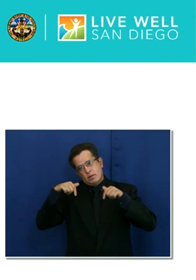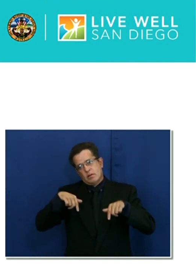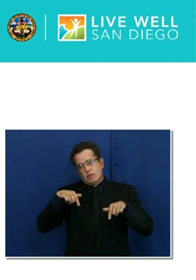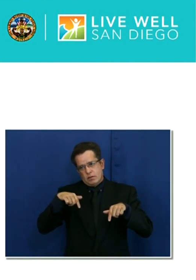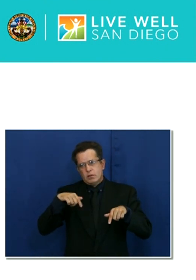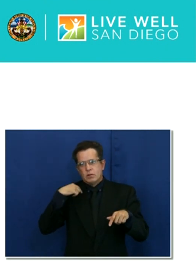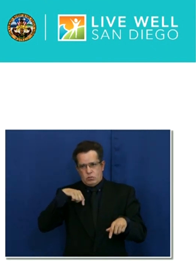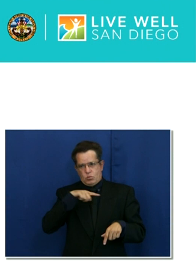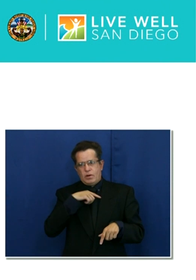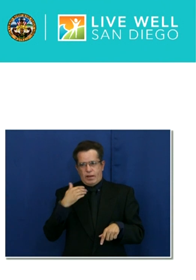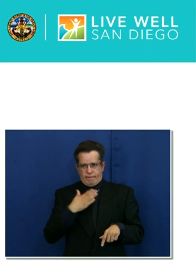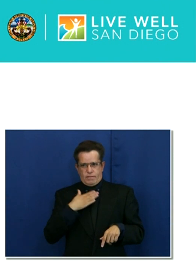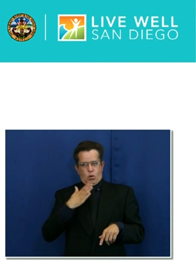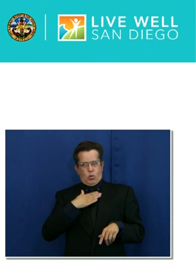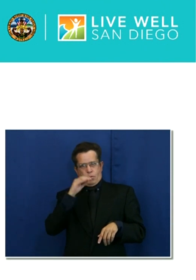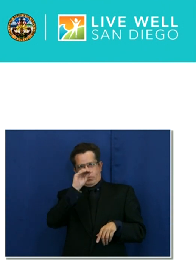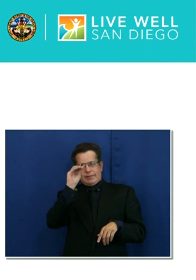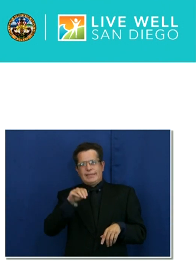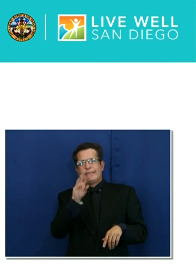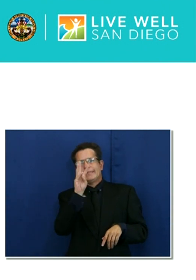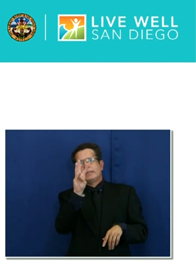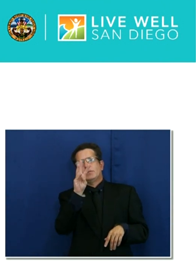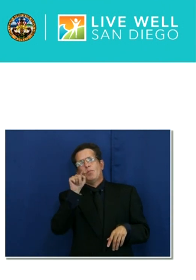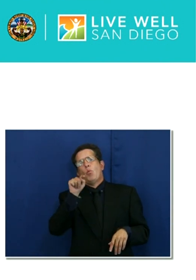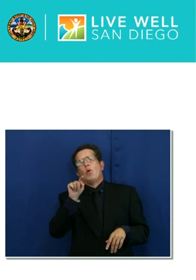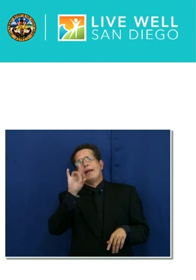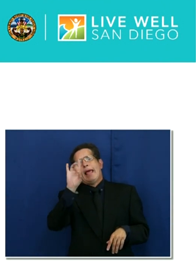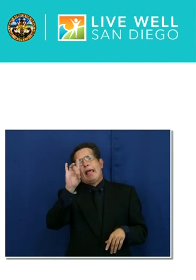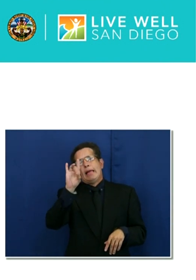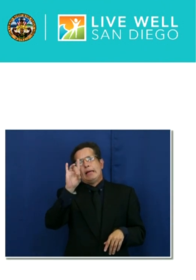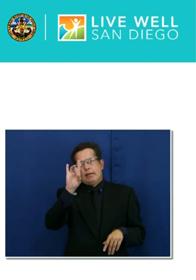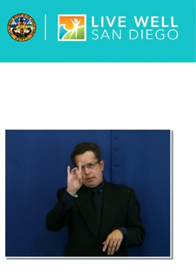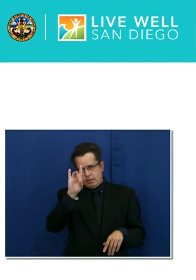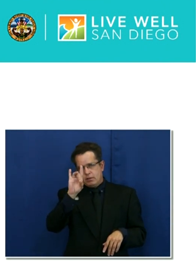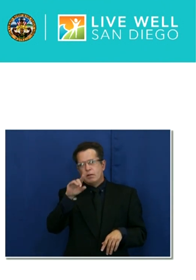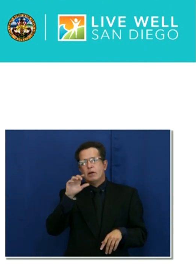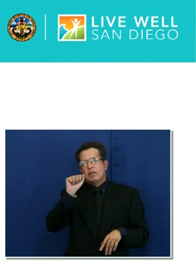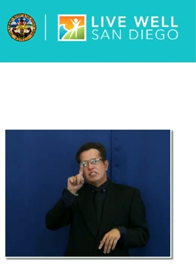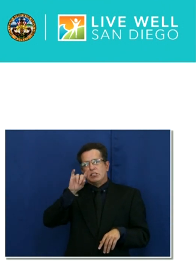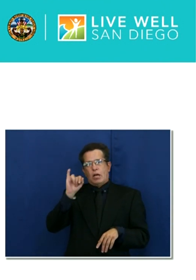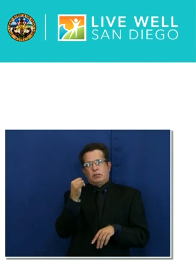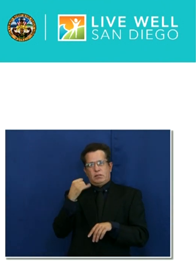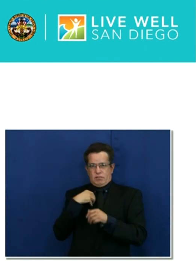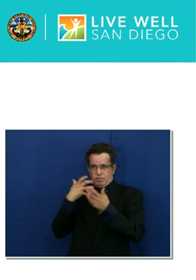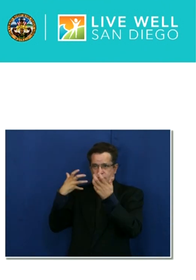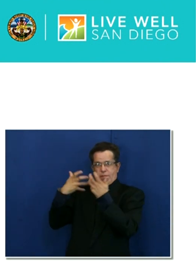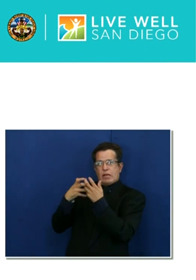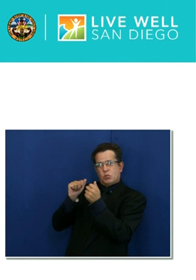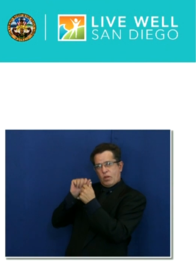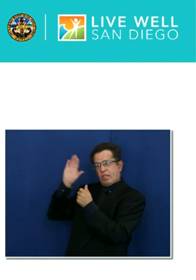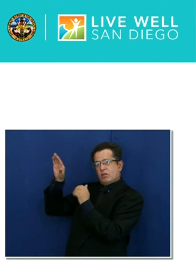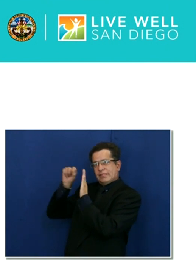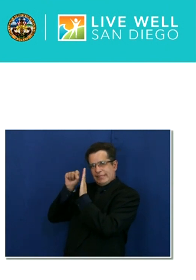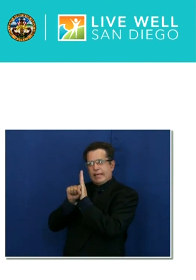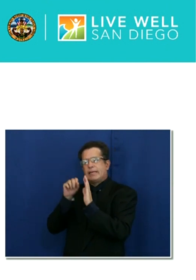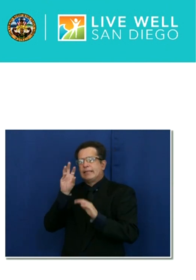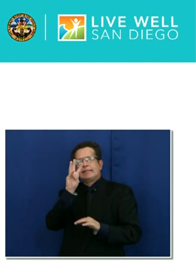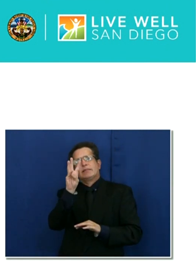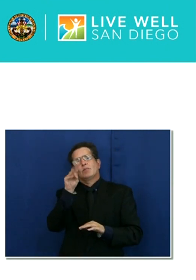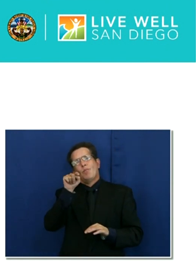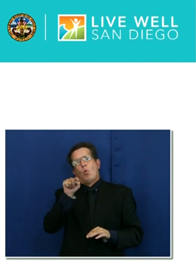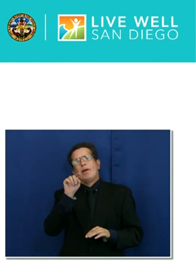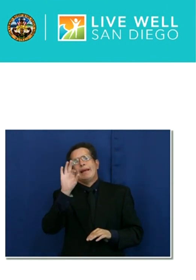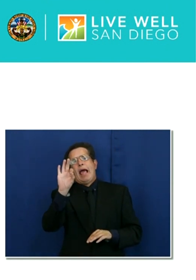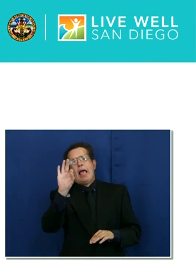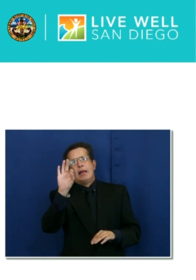an unadjusted case rate of 6.8 and the adjusted case rate of 6.9. And